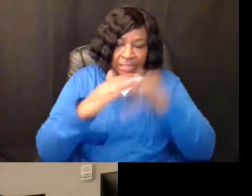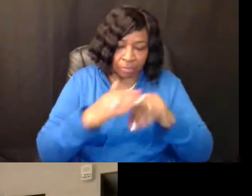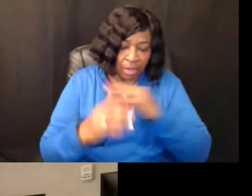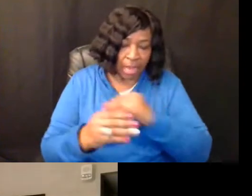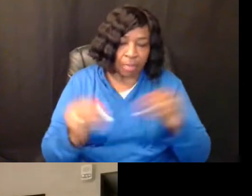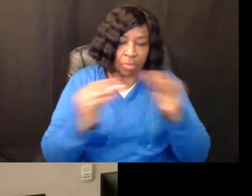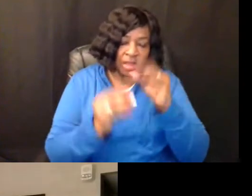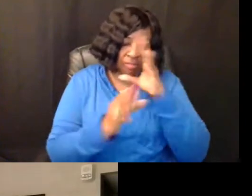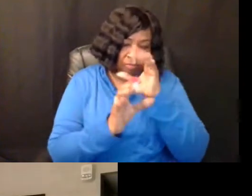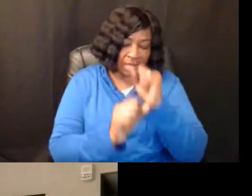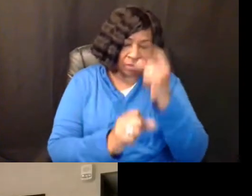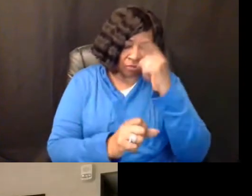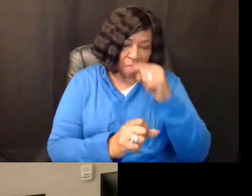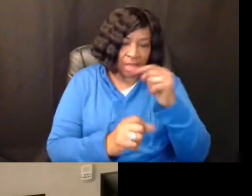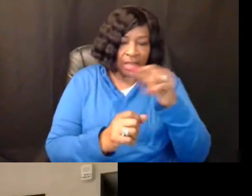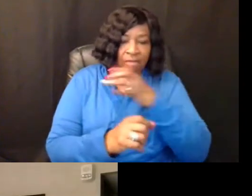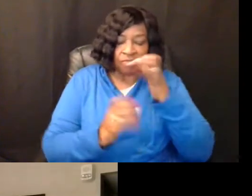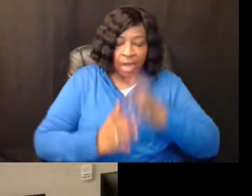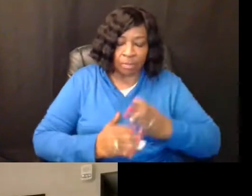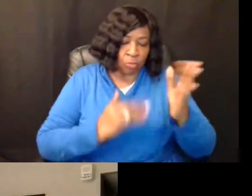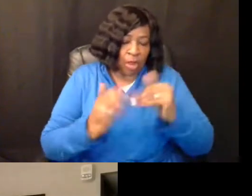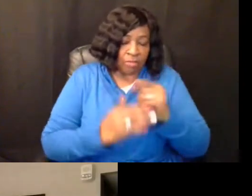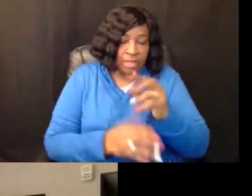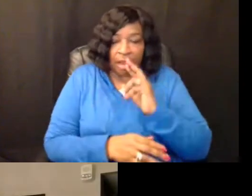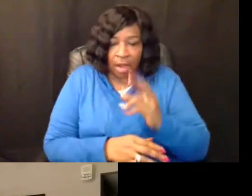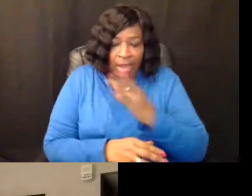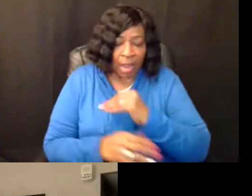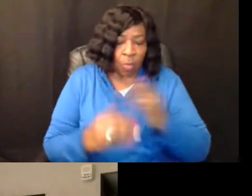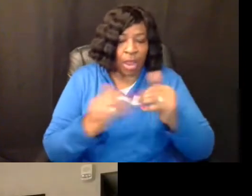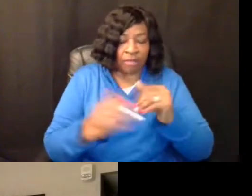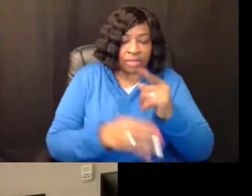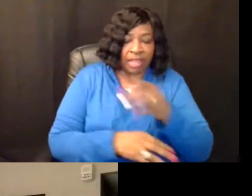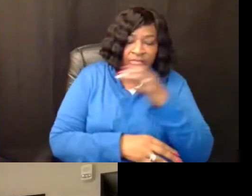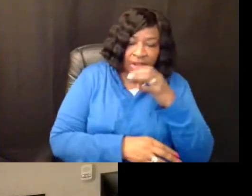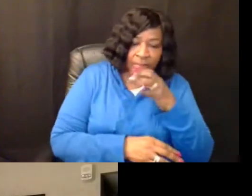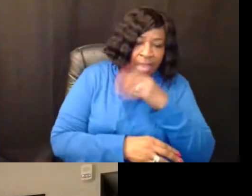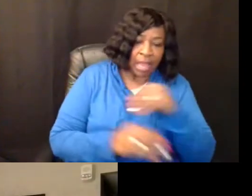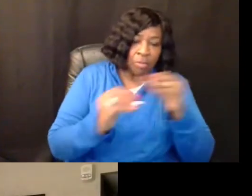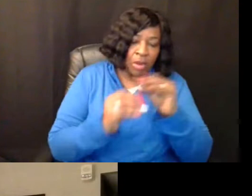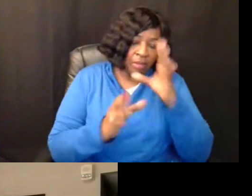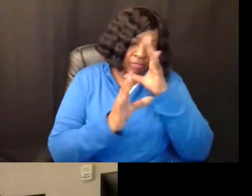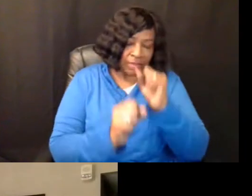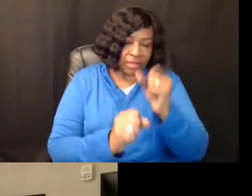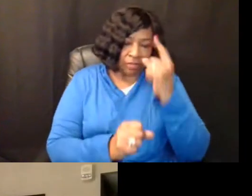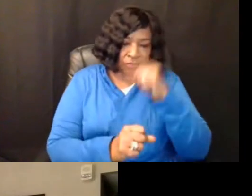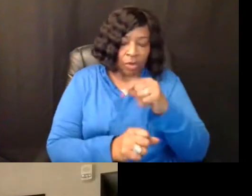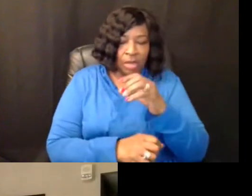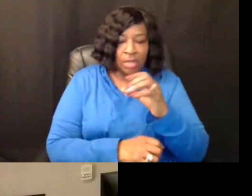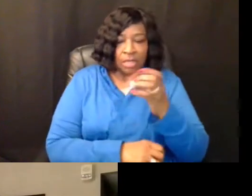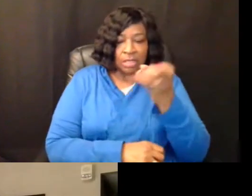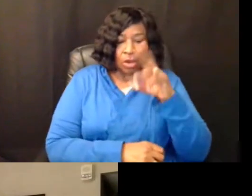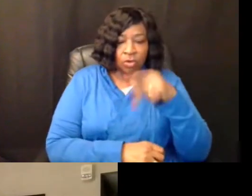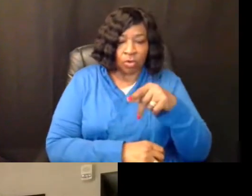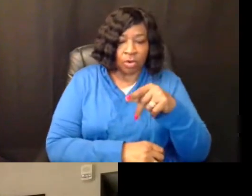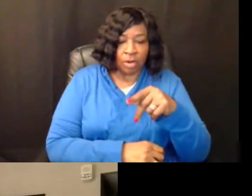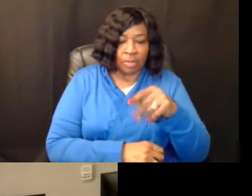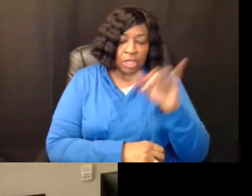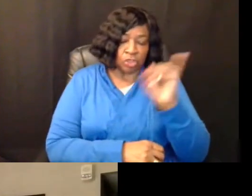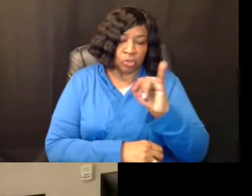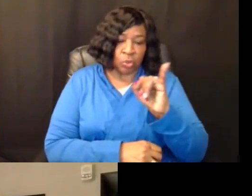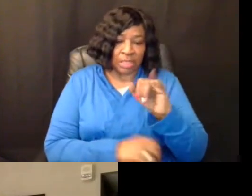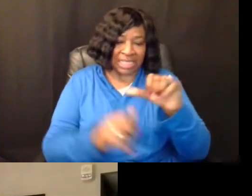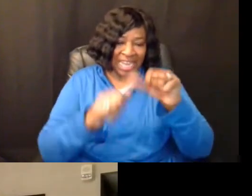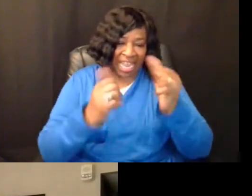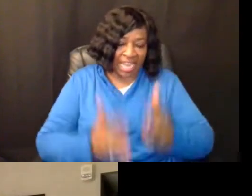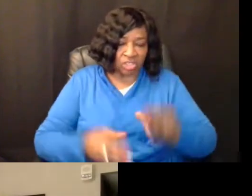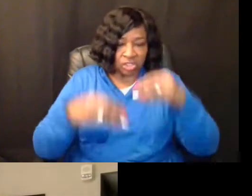farmers wherever they are and whatever they farm, and more attractive for crop insurance agents to sell. That is one